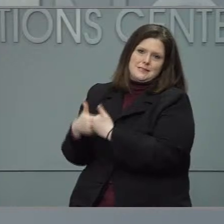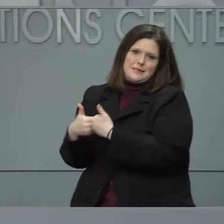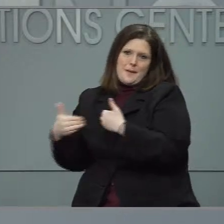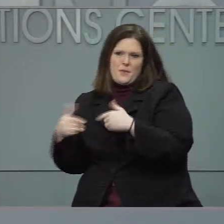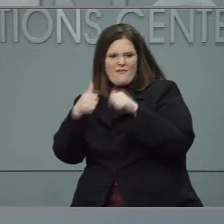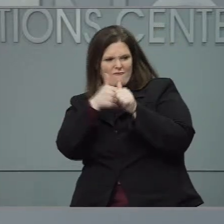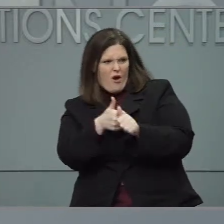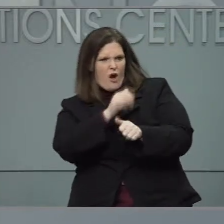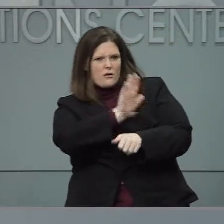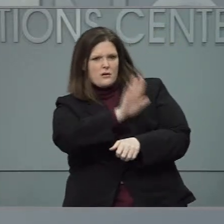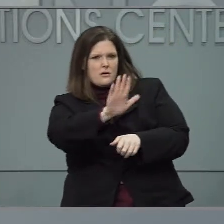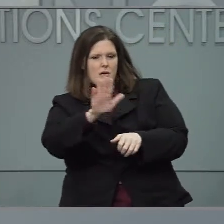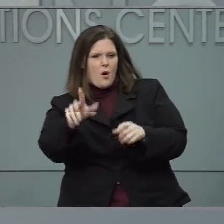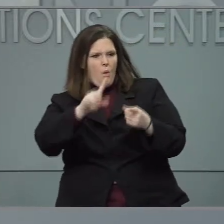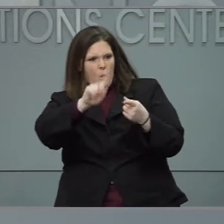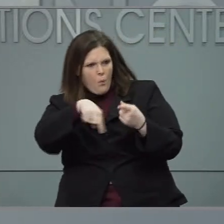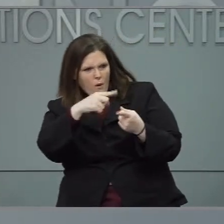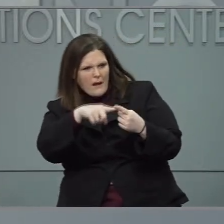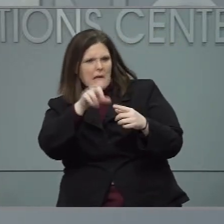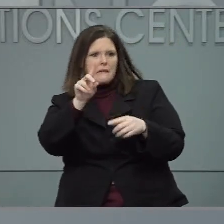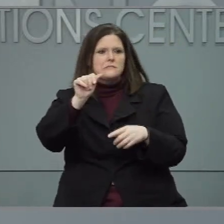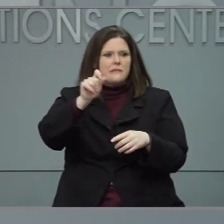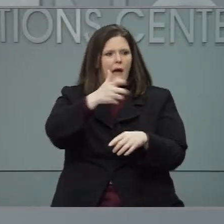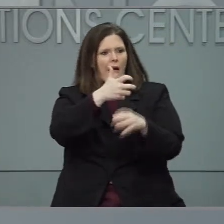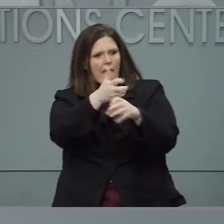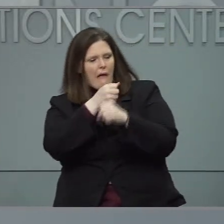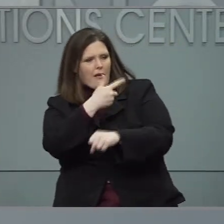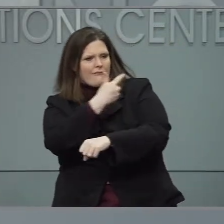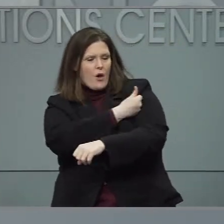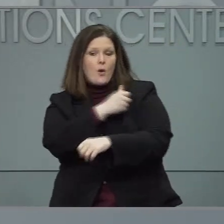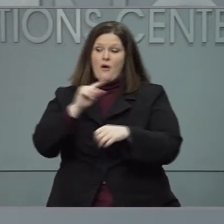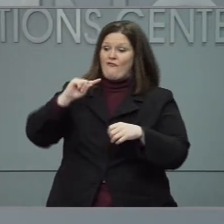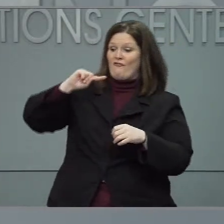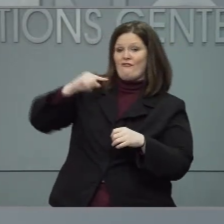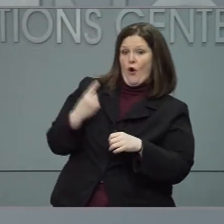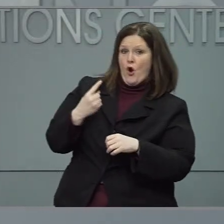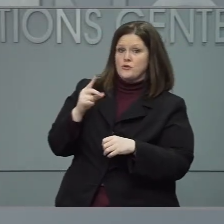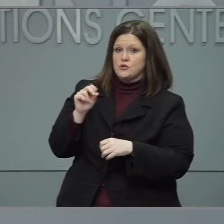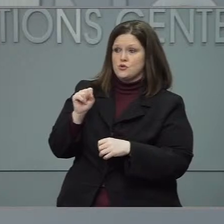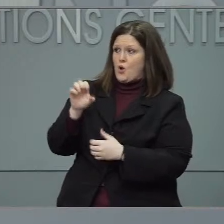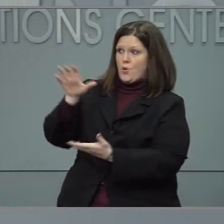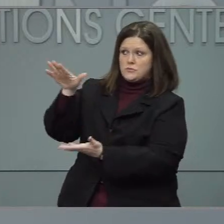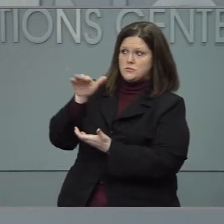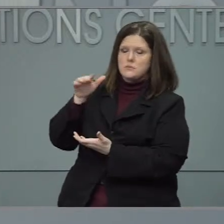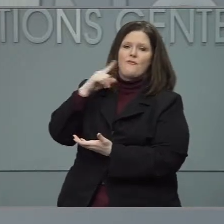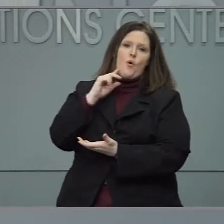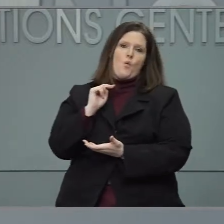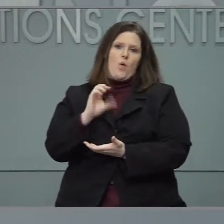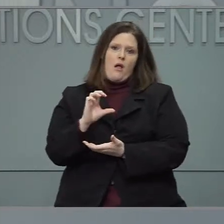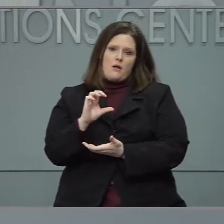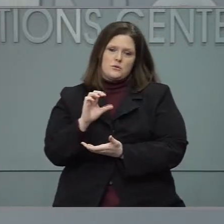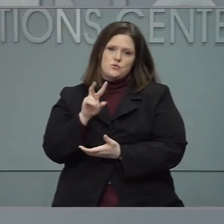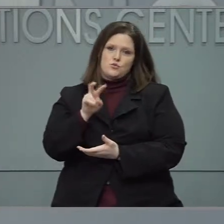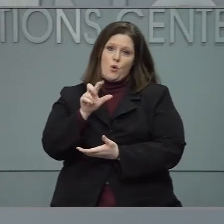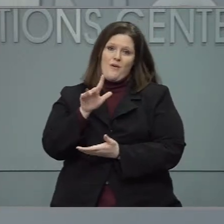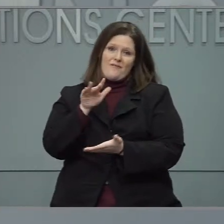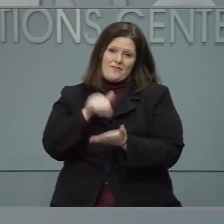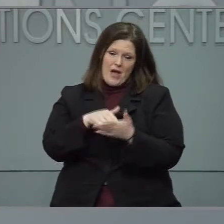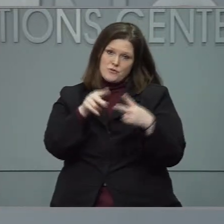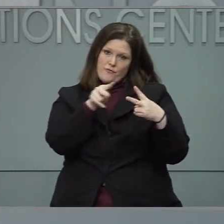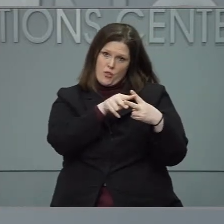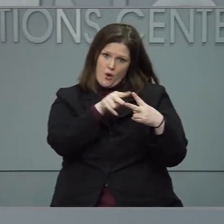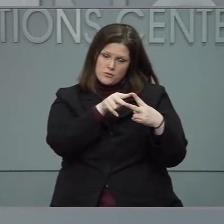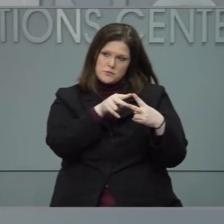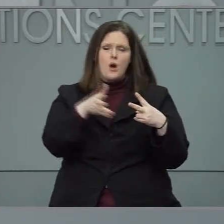dose. So we're getting 225,000 first doses, but that's just to our North Carolina providers. On top of that, we know there is going to